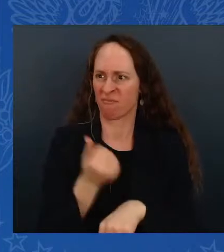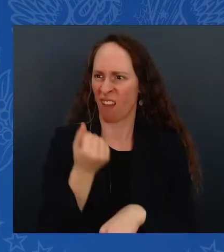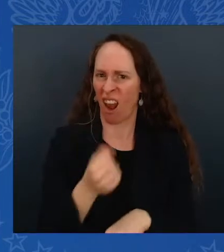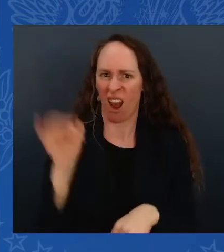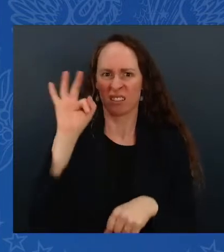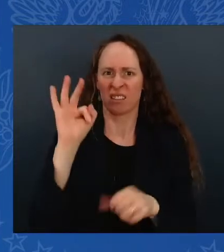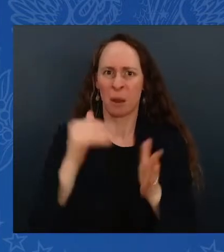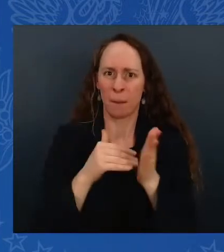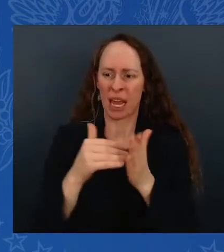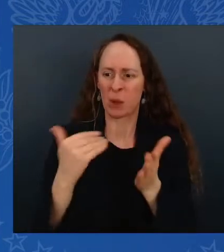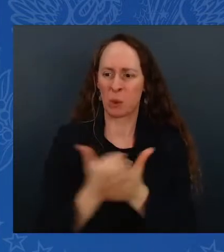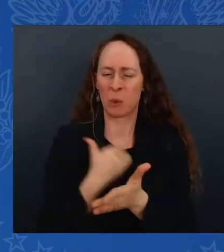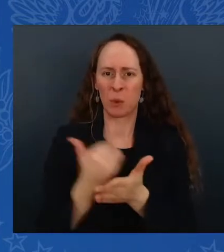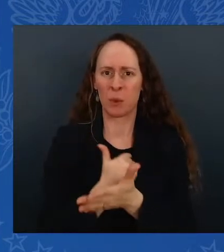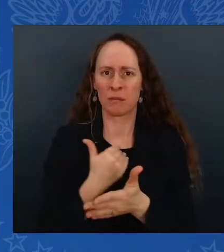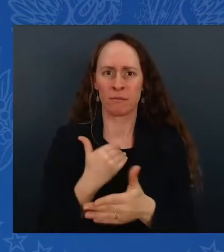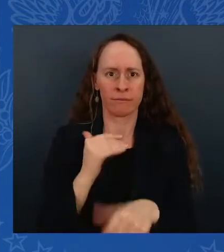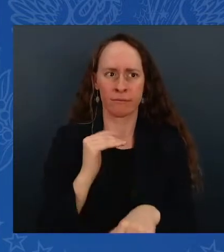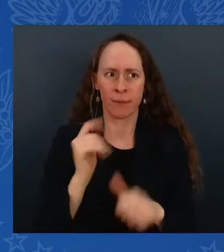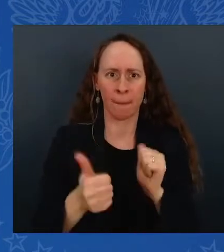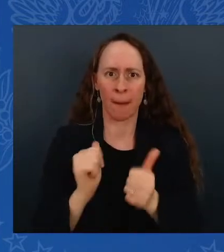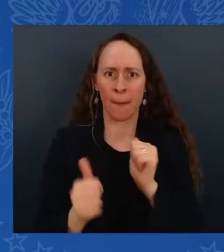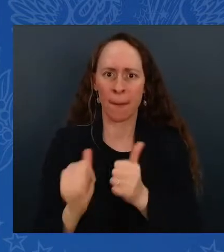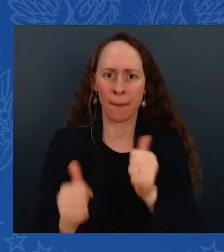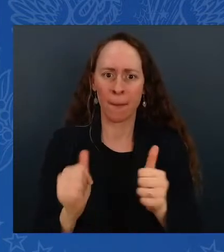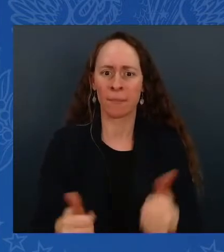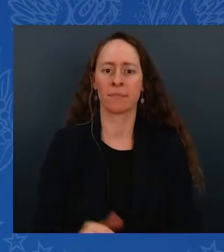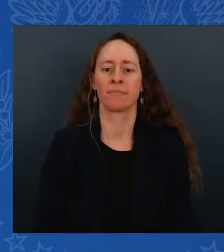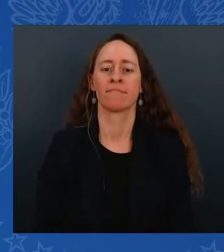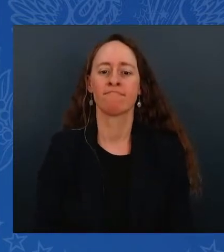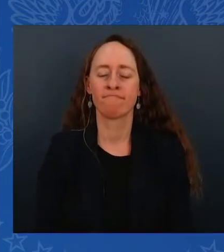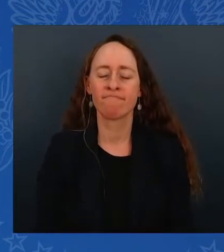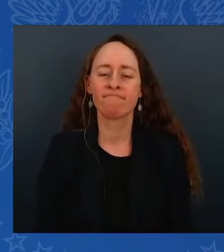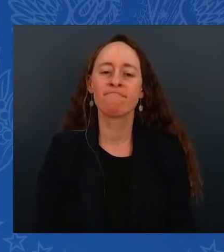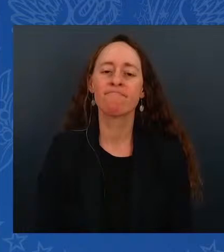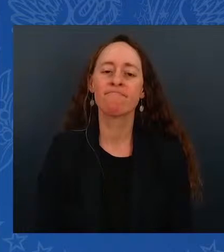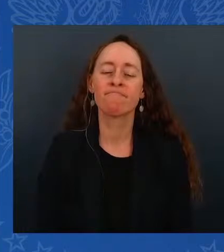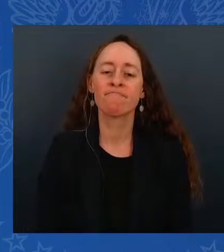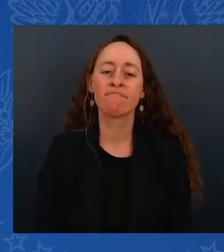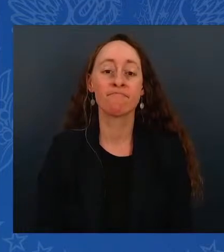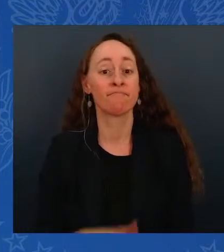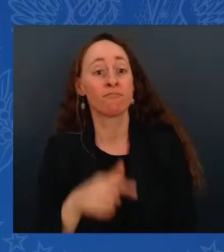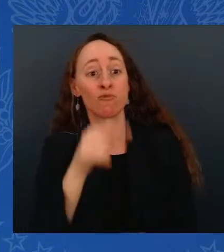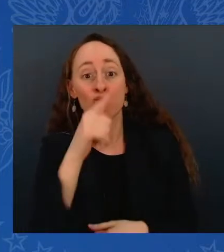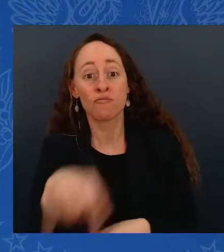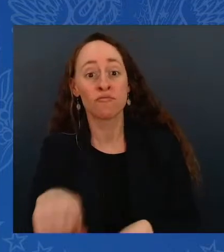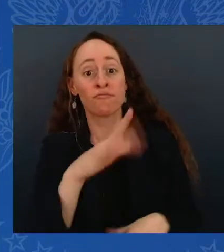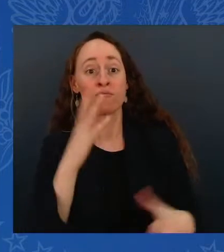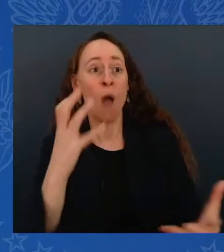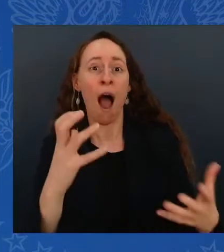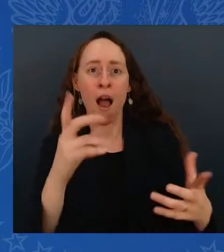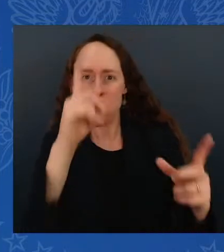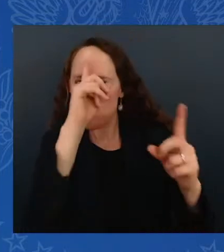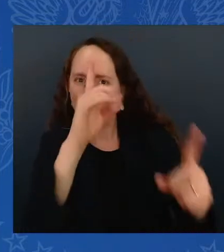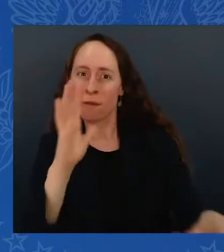Every application to start a new business is an act of hope. It's an act of optimism, hope.